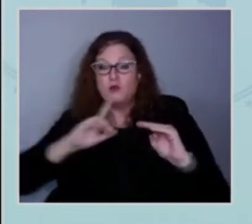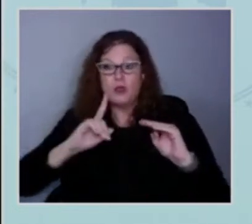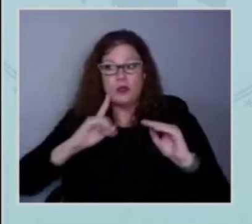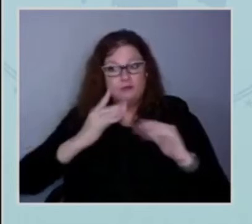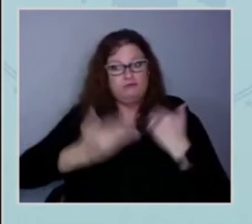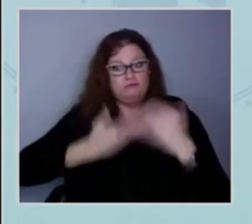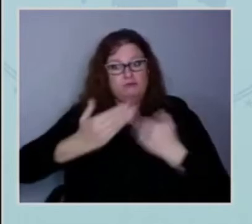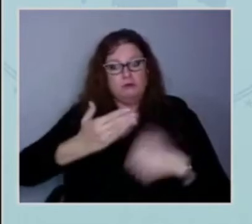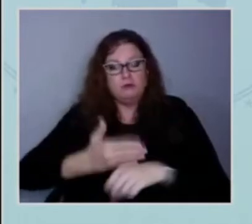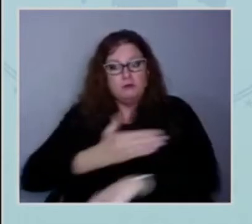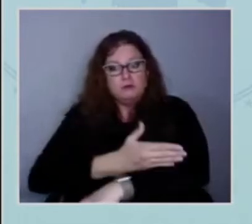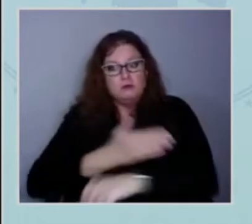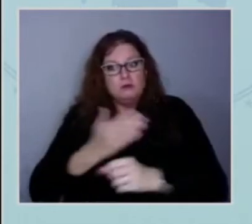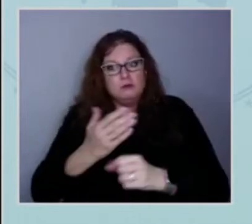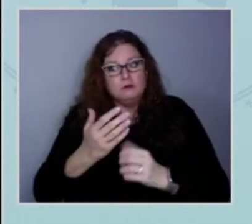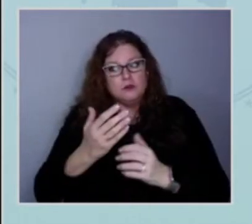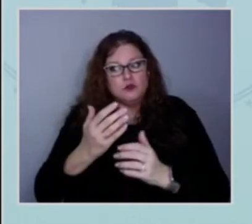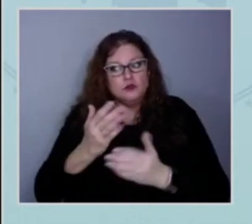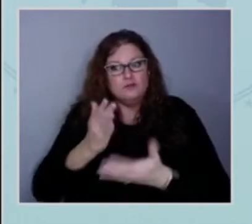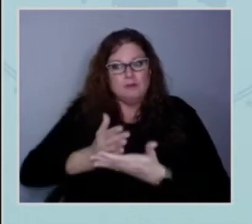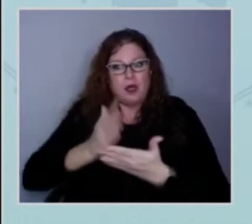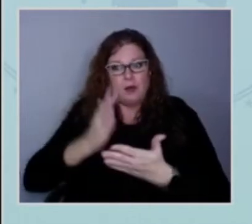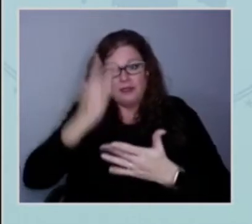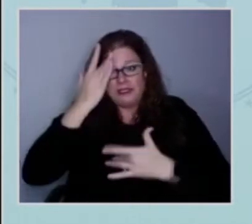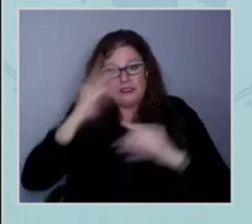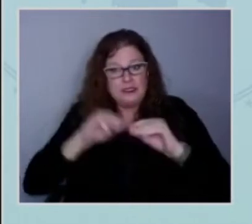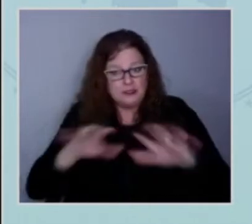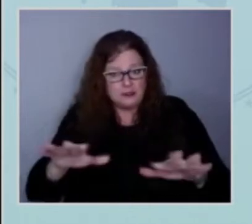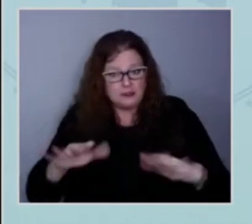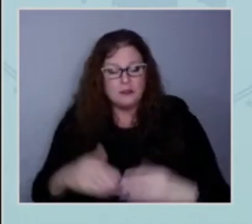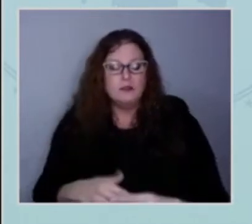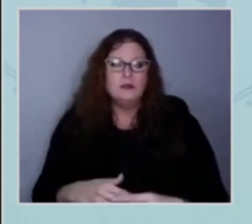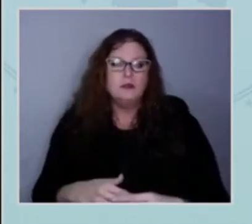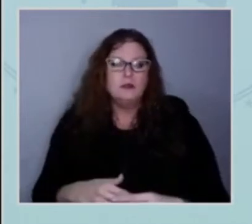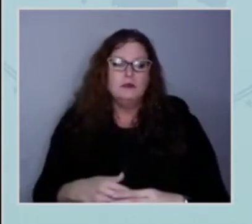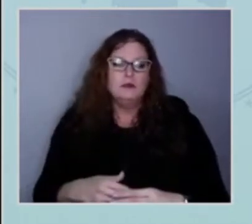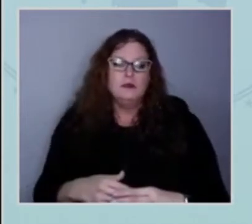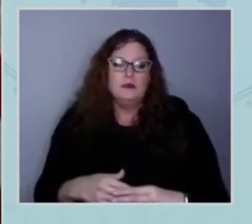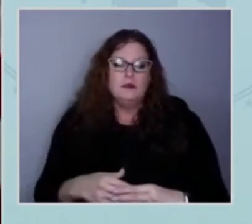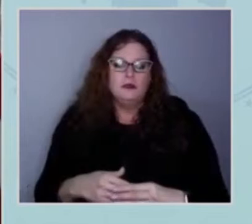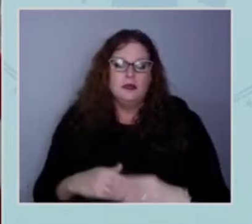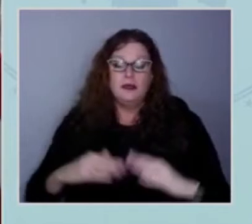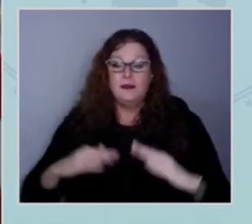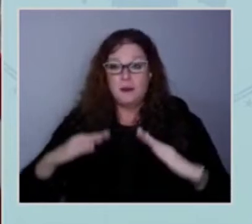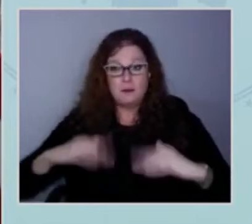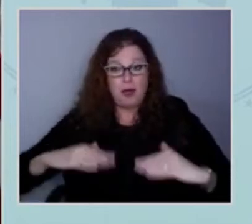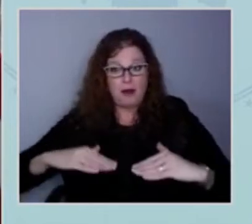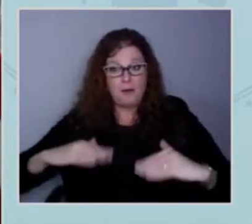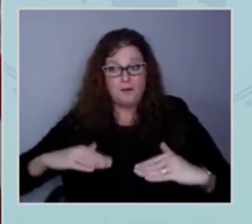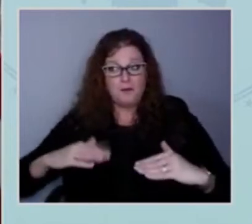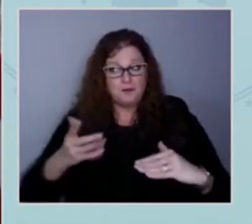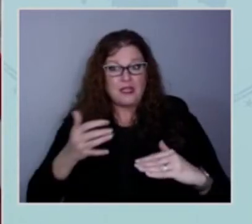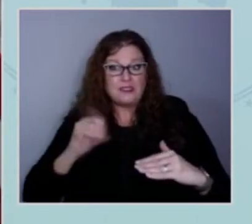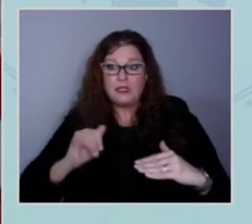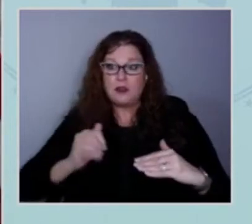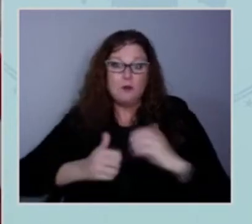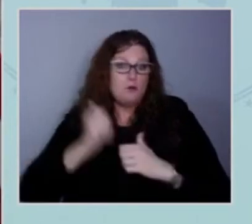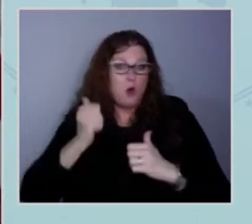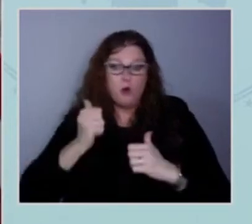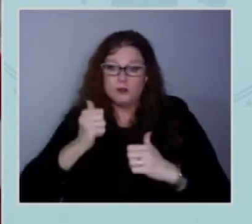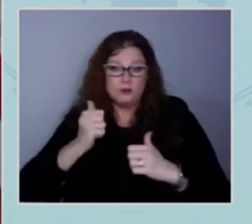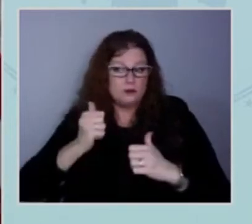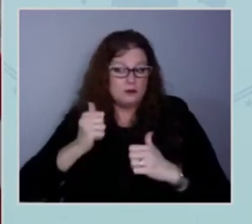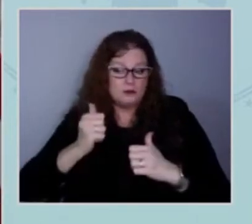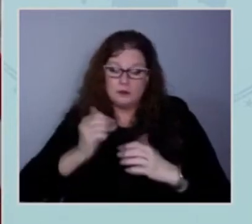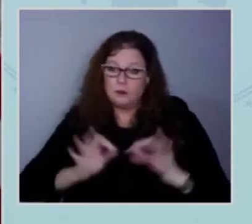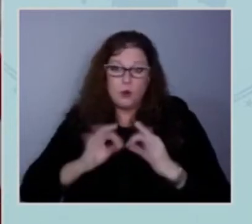down, flatten out this curve and begin to make real progress on getting rid of the disease. At the